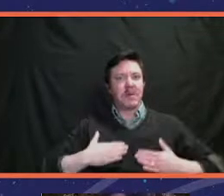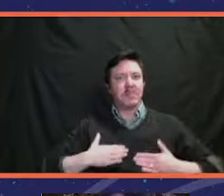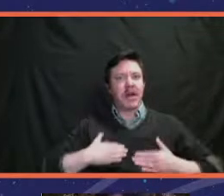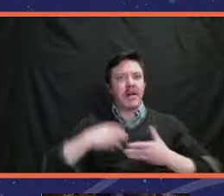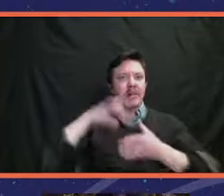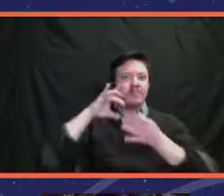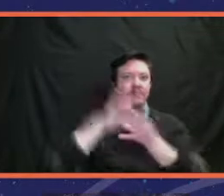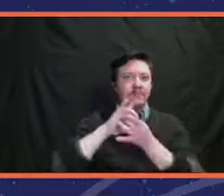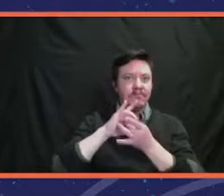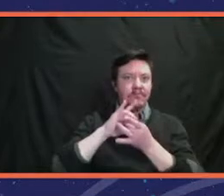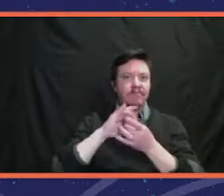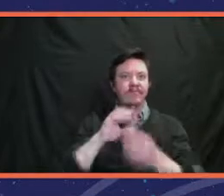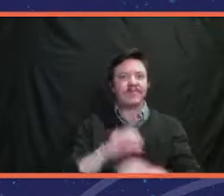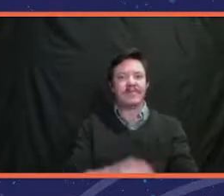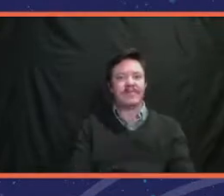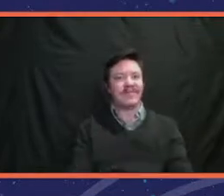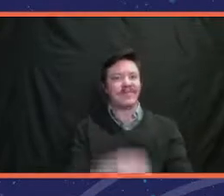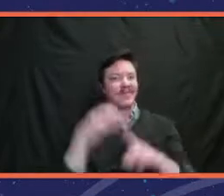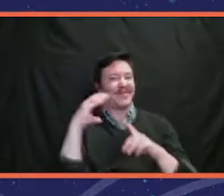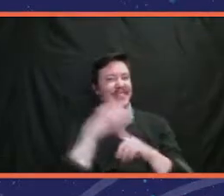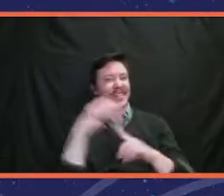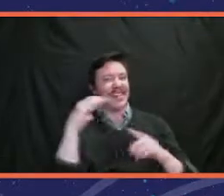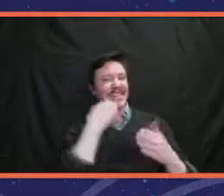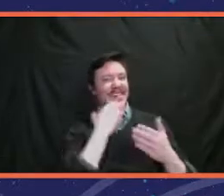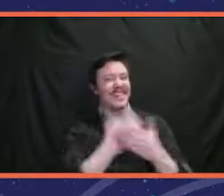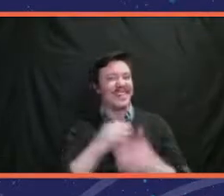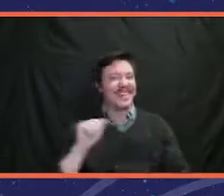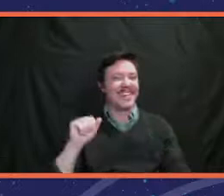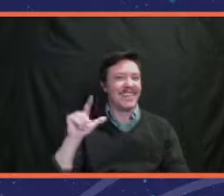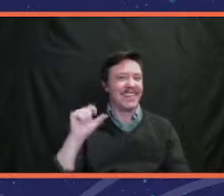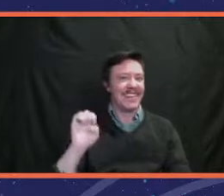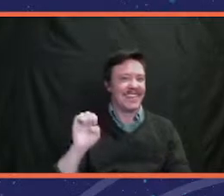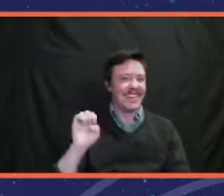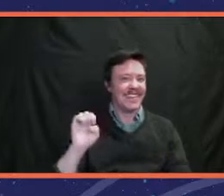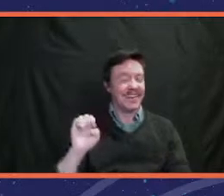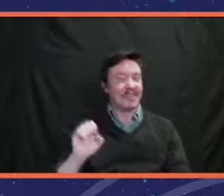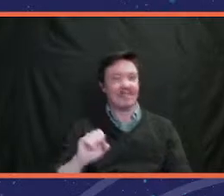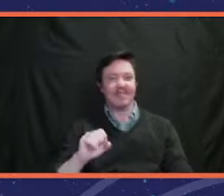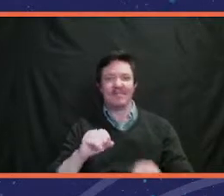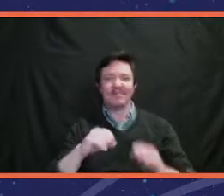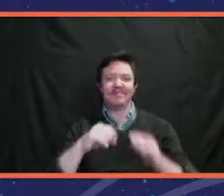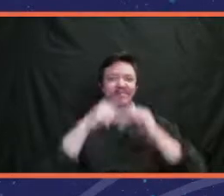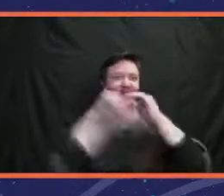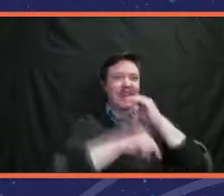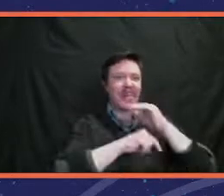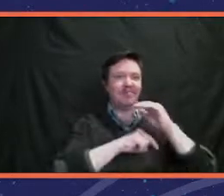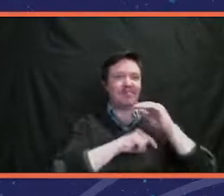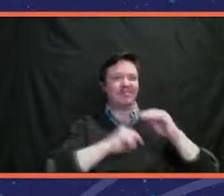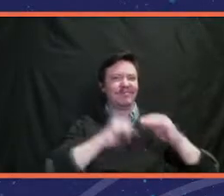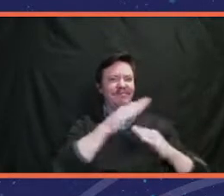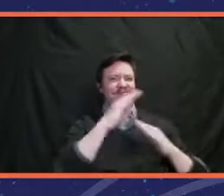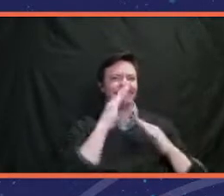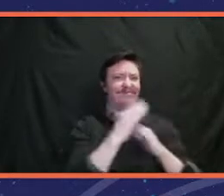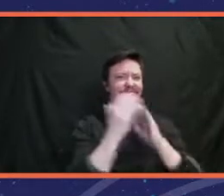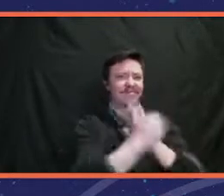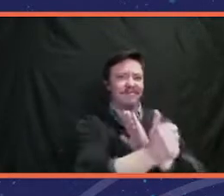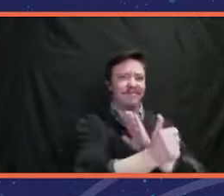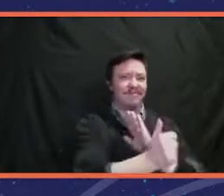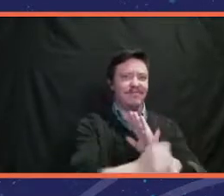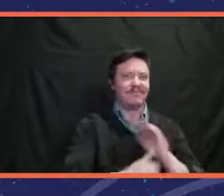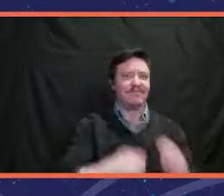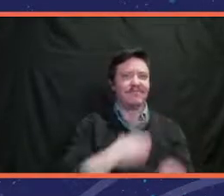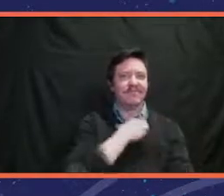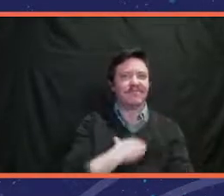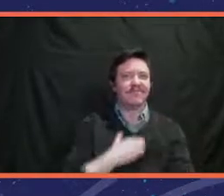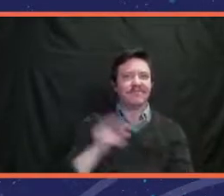here. Awesome. Thank you, Alice. Wow, that was very thorough. You're so wonderful at that. I wish Nyla could like play music